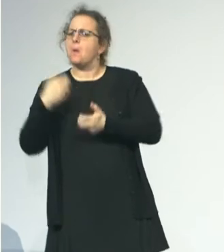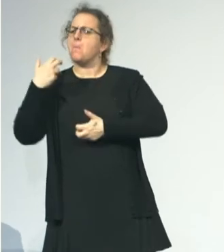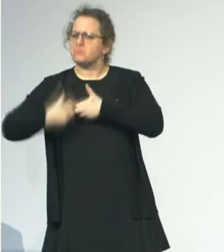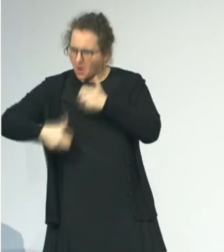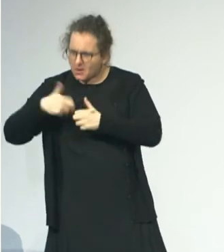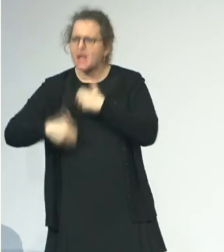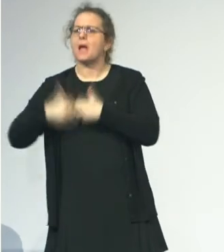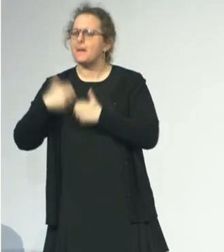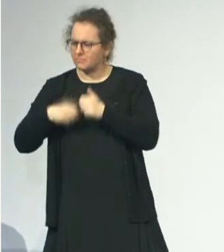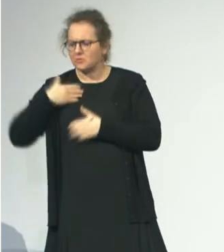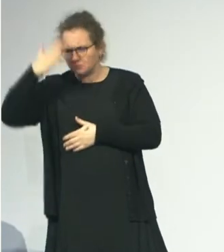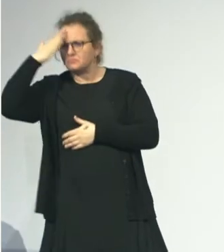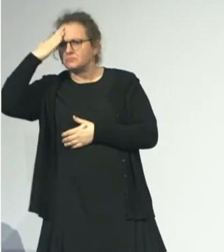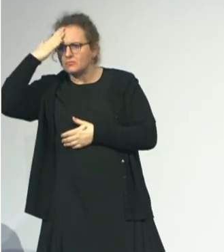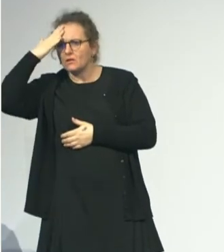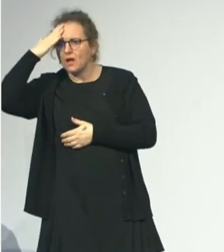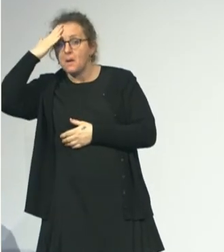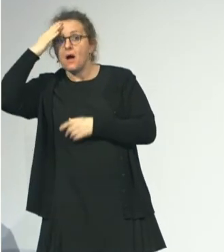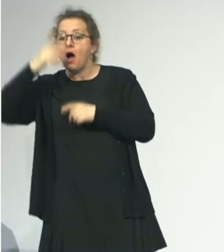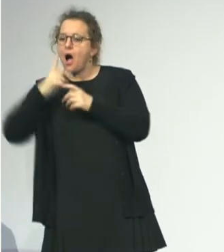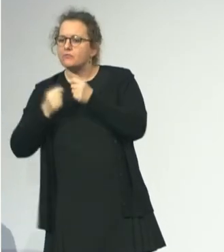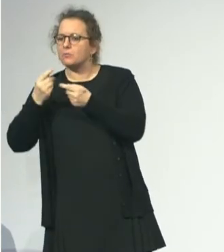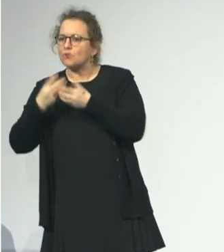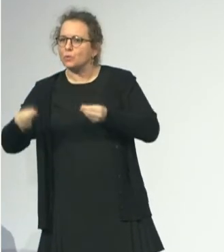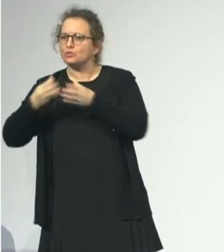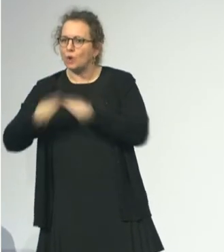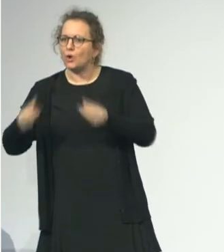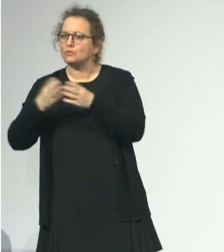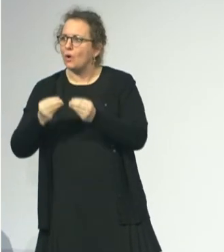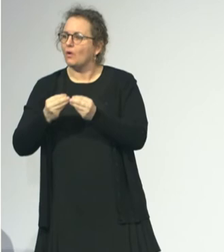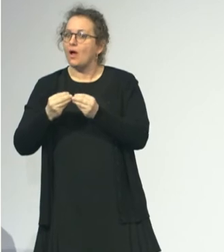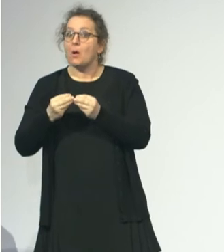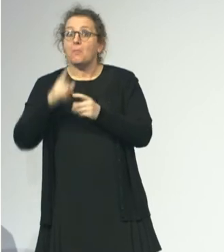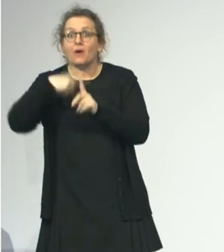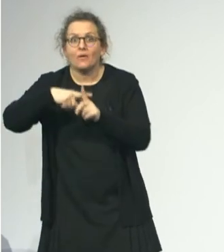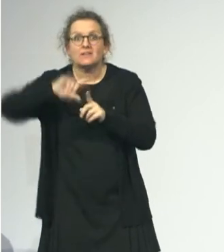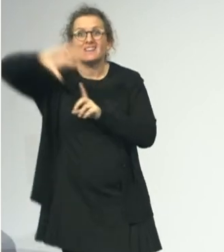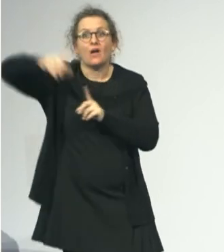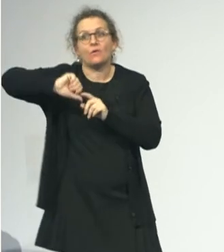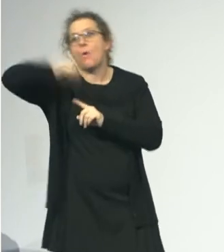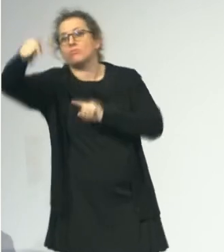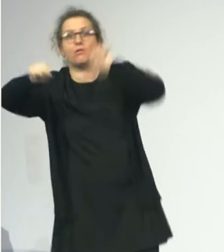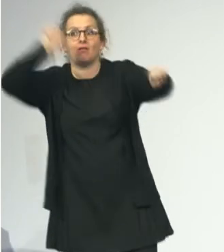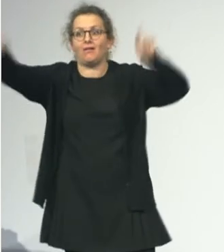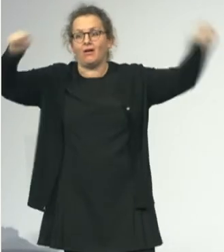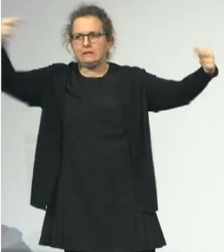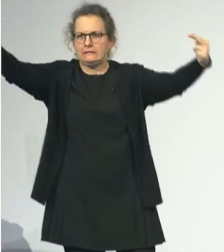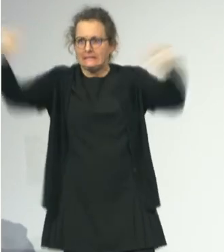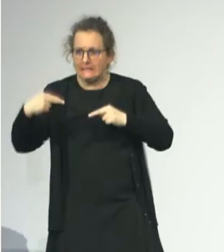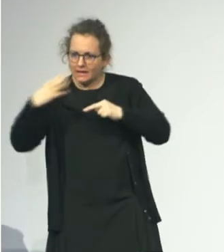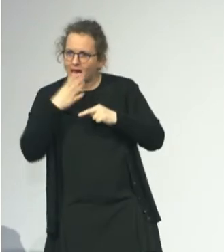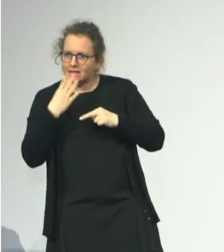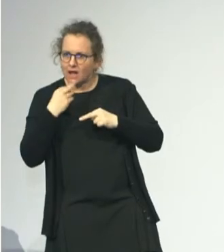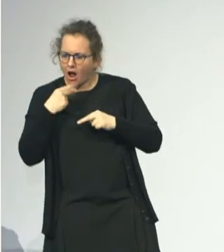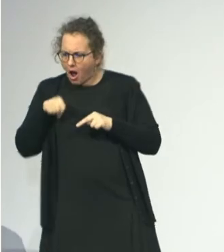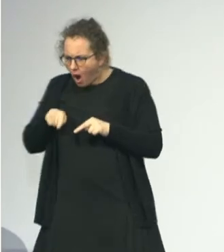learn more about it. So all of a sudden, our project, for example, the Help Me Help You, today is I can tell you,